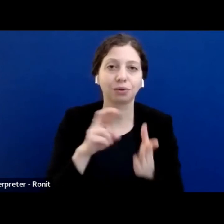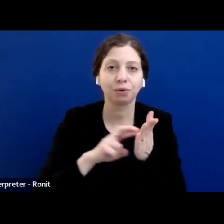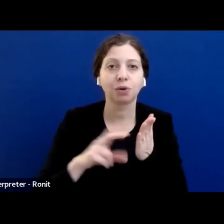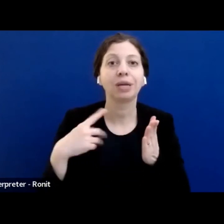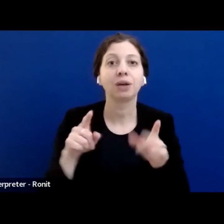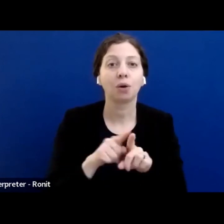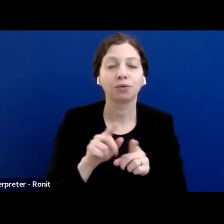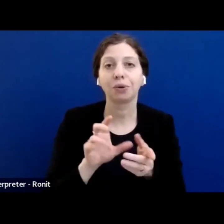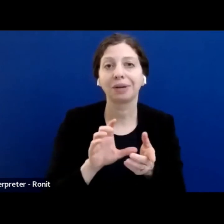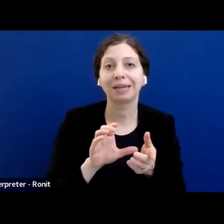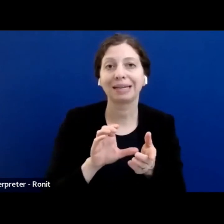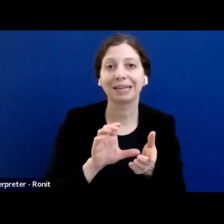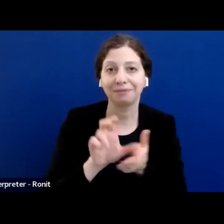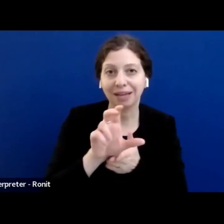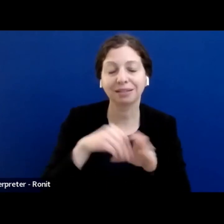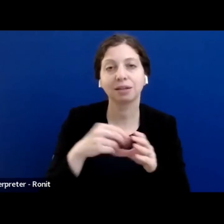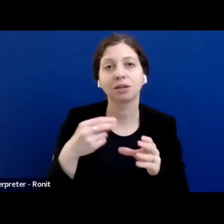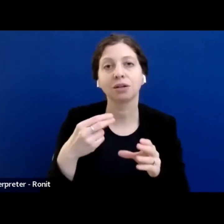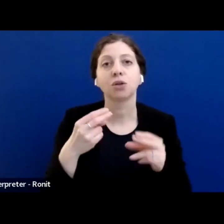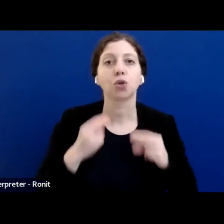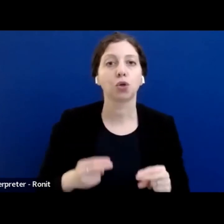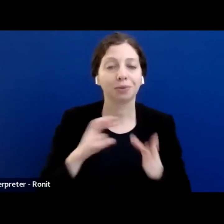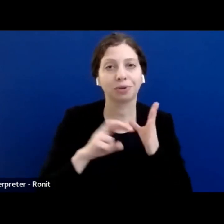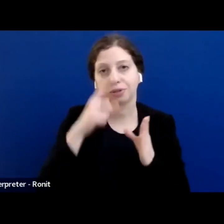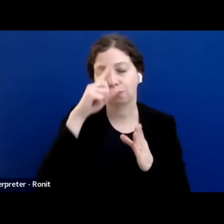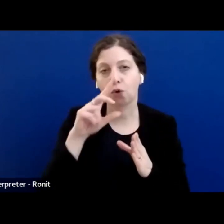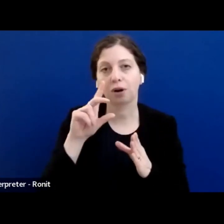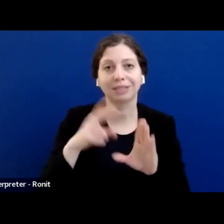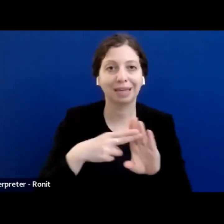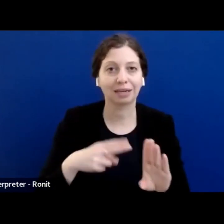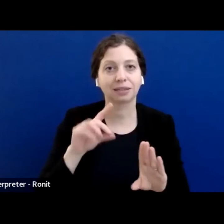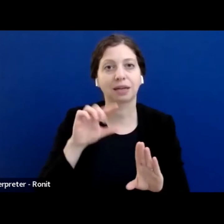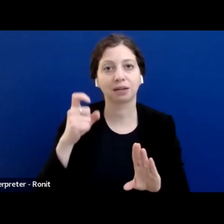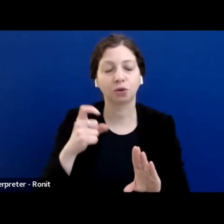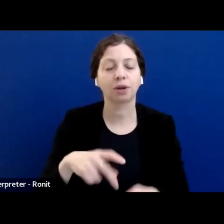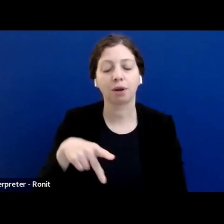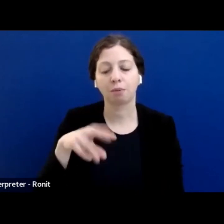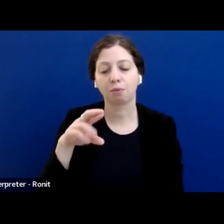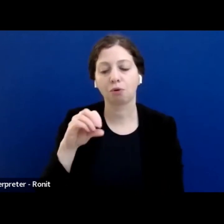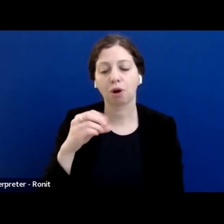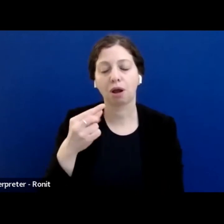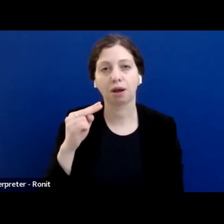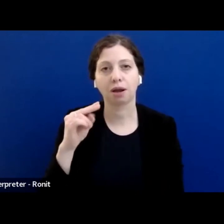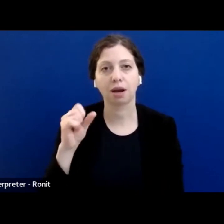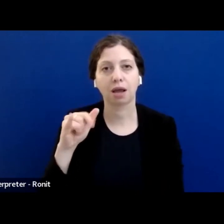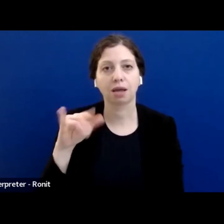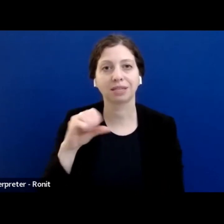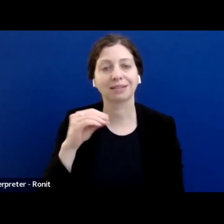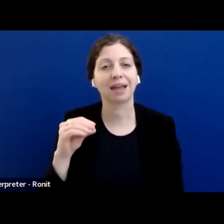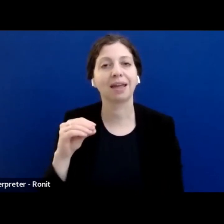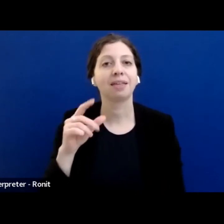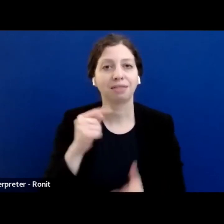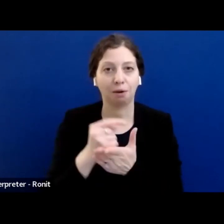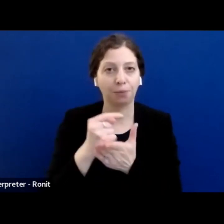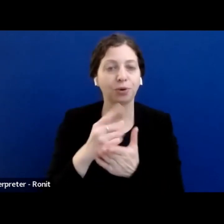in human research as well for diagnostics, prognostics, and therapeutics, as well as phase